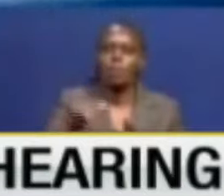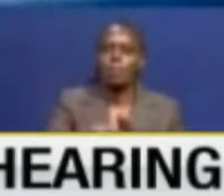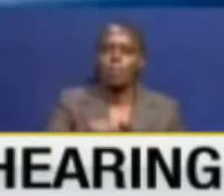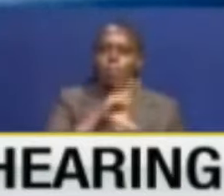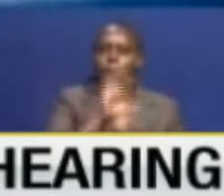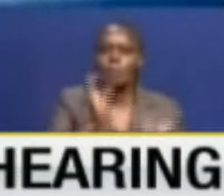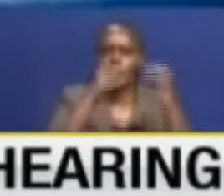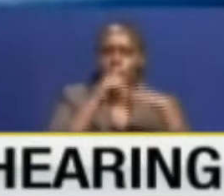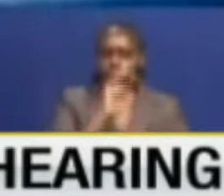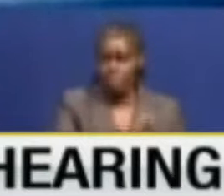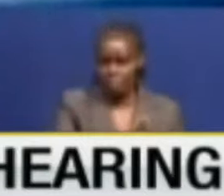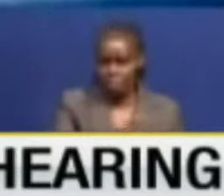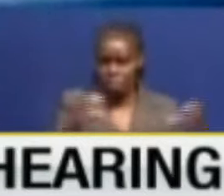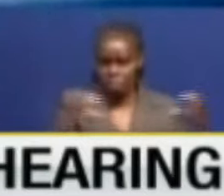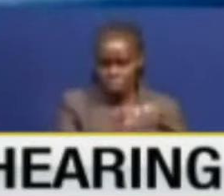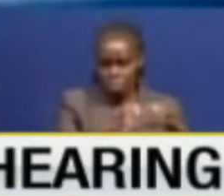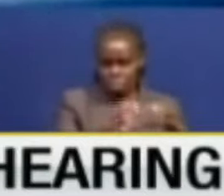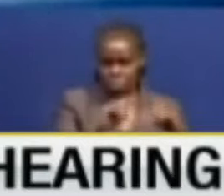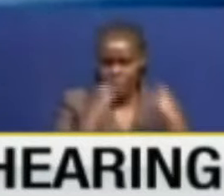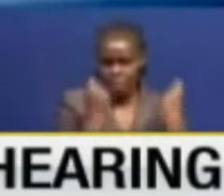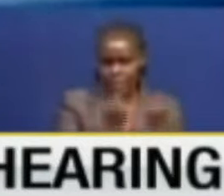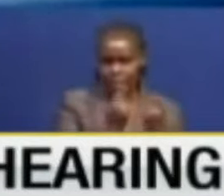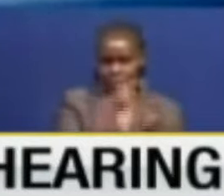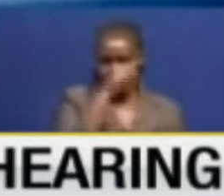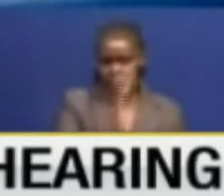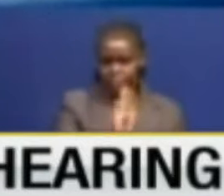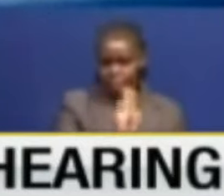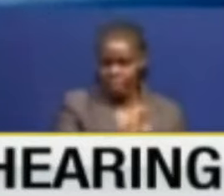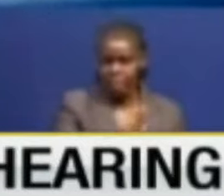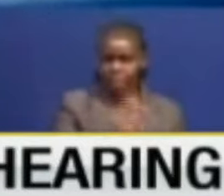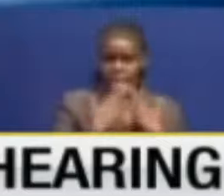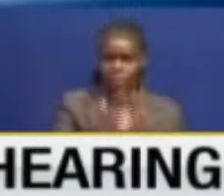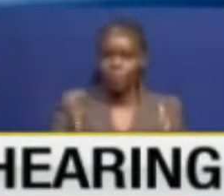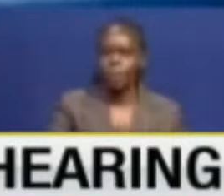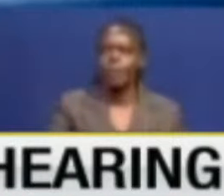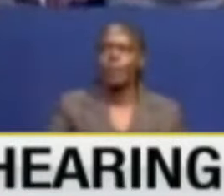of the County Assembly. That is the governor's team, and thank you so much.